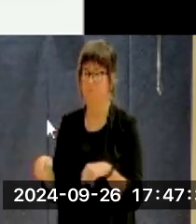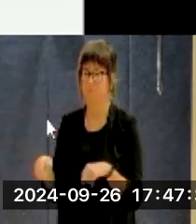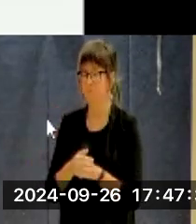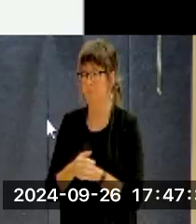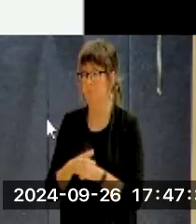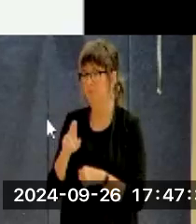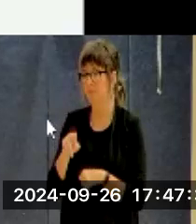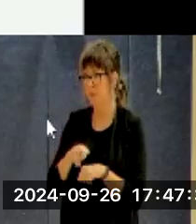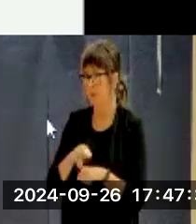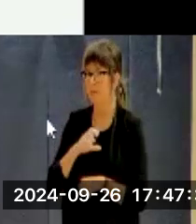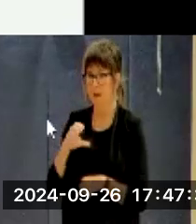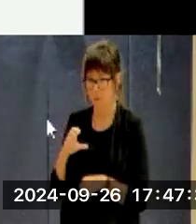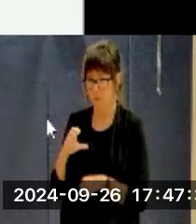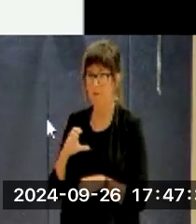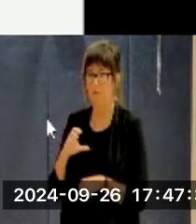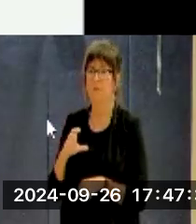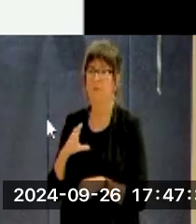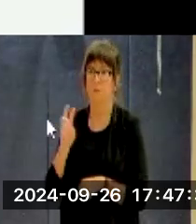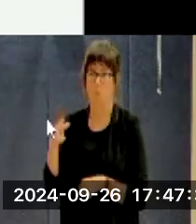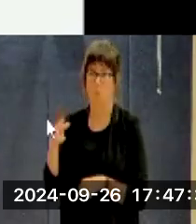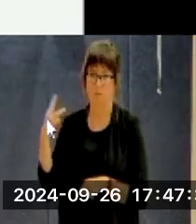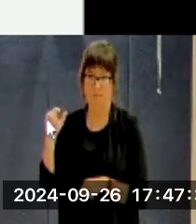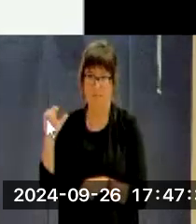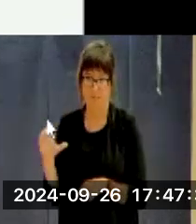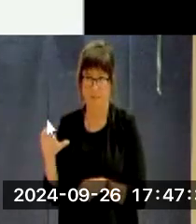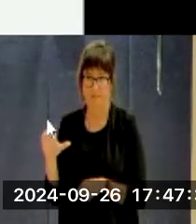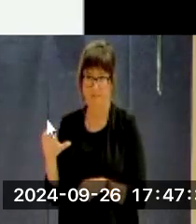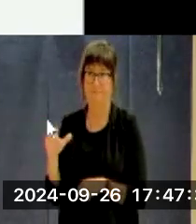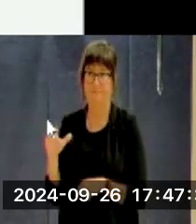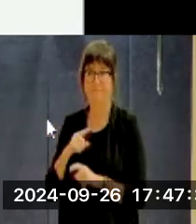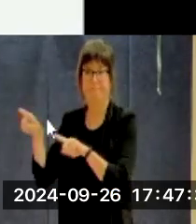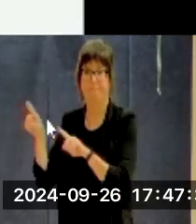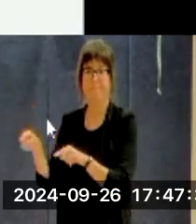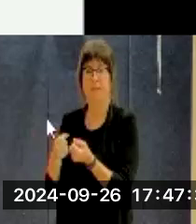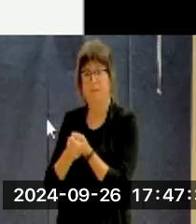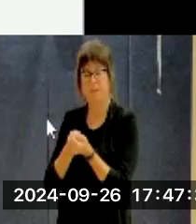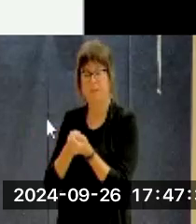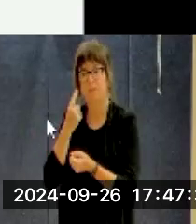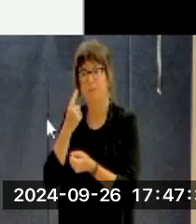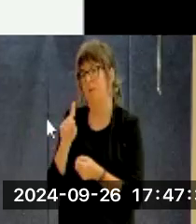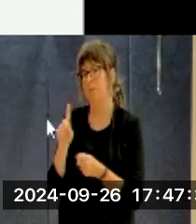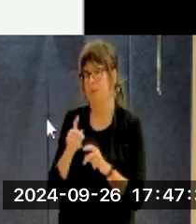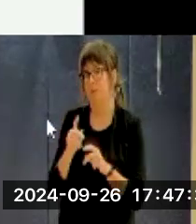course Congress as well, and in Washington, advocating on behalf of disabled folks.